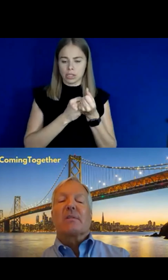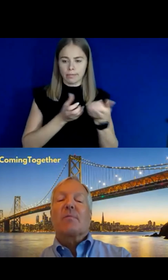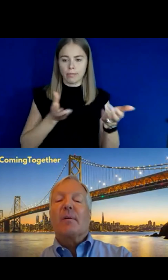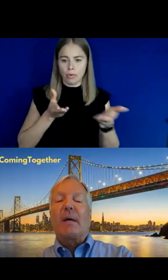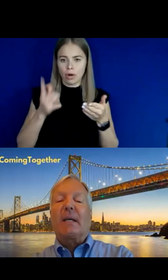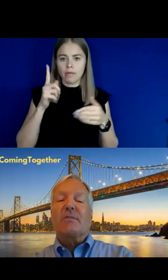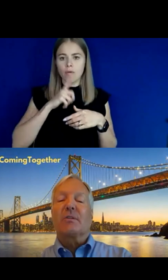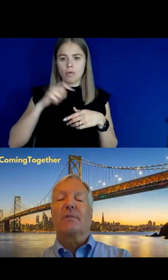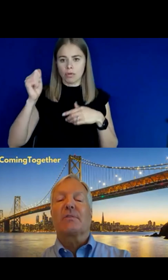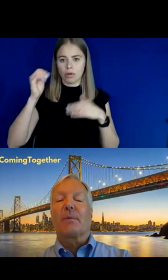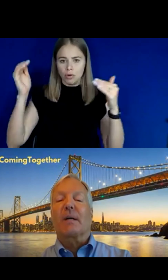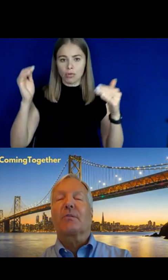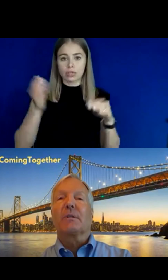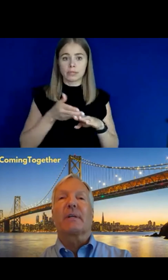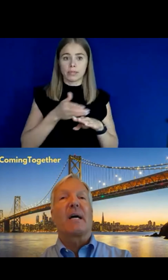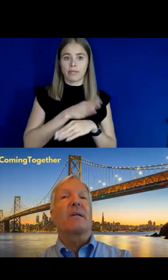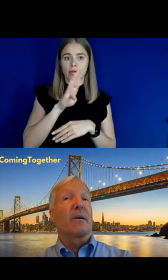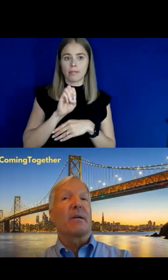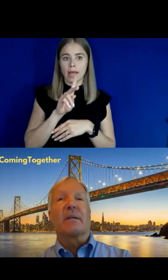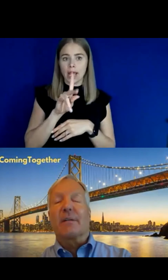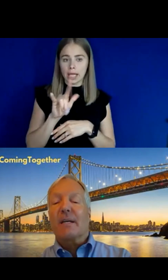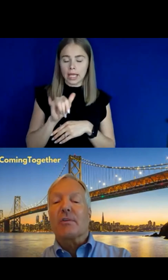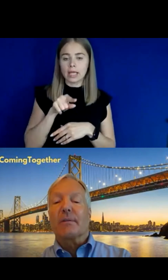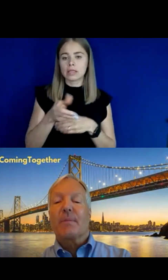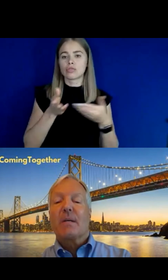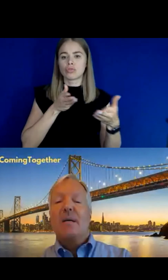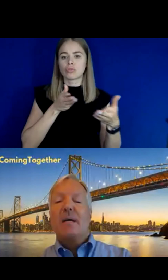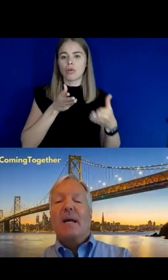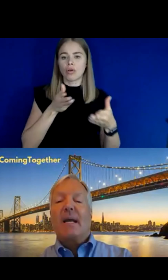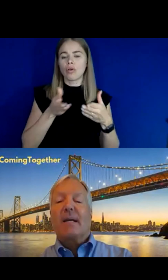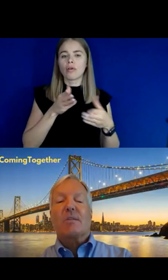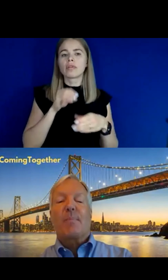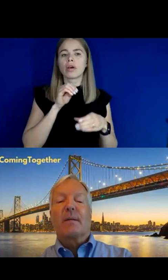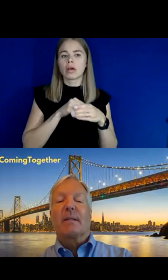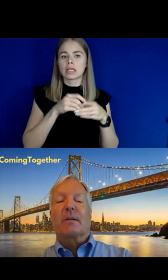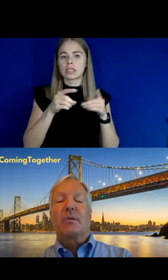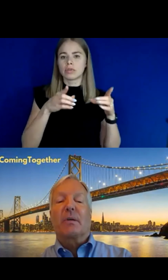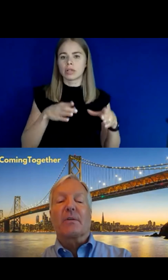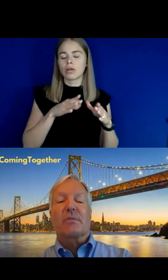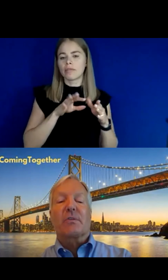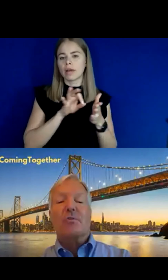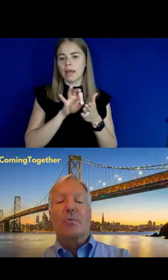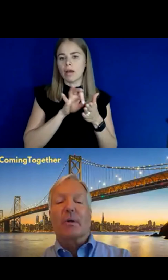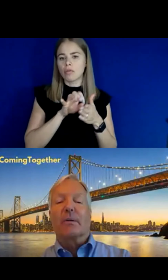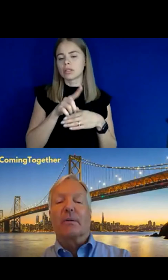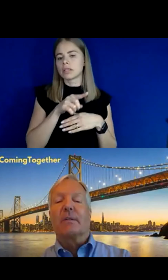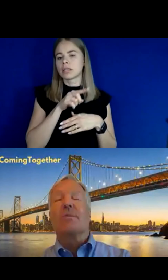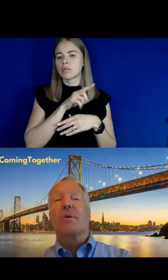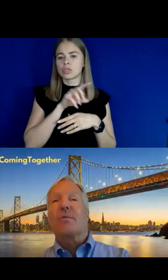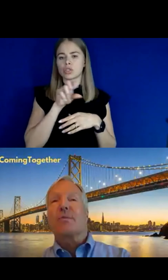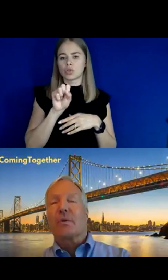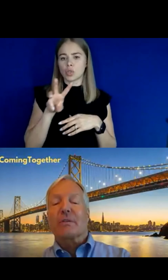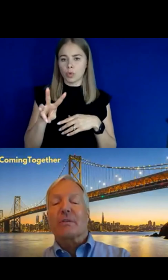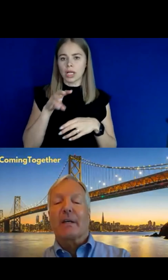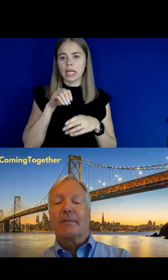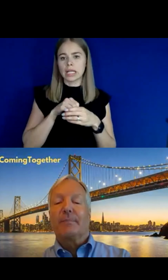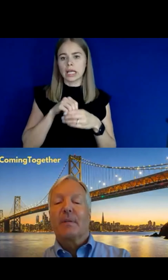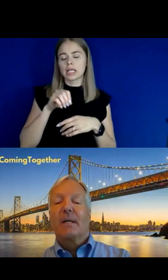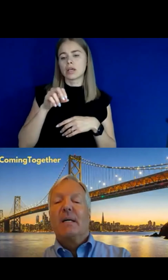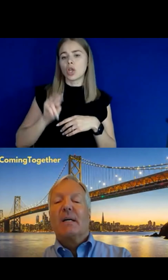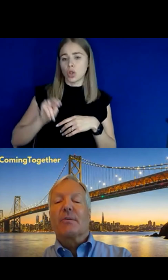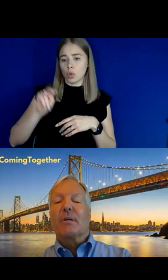to this, Becky served as Director of a county area on aging and has been an acute care social worker in Northern New York